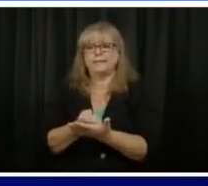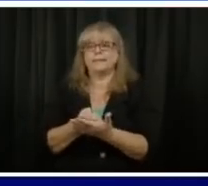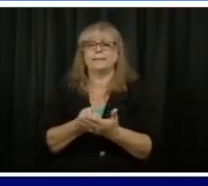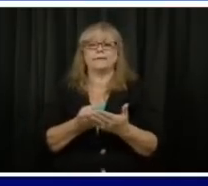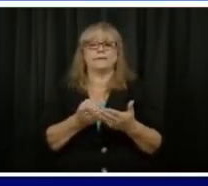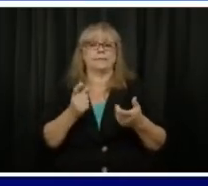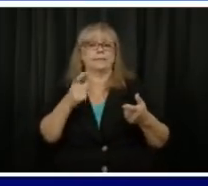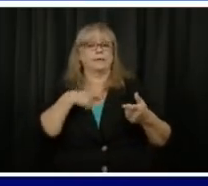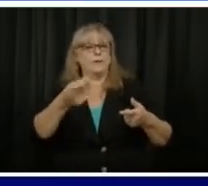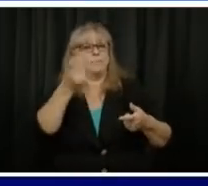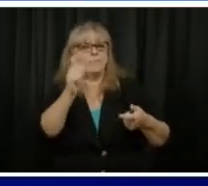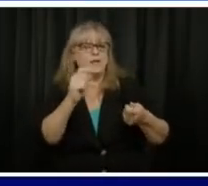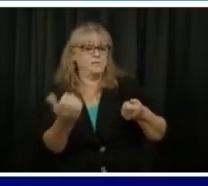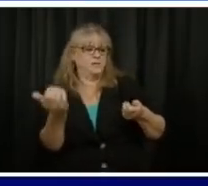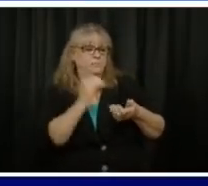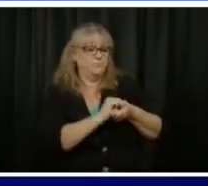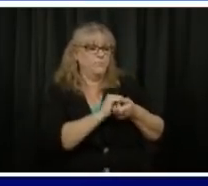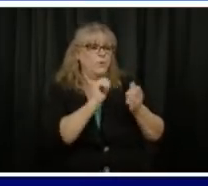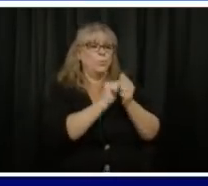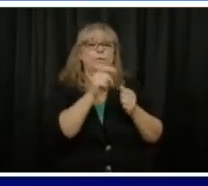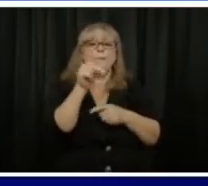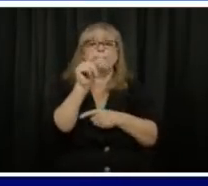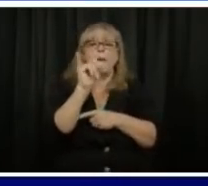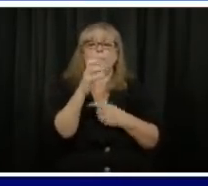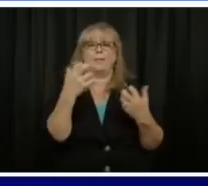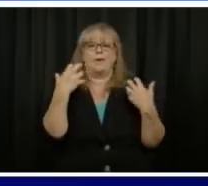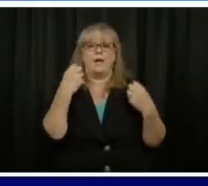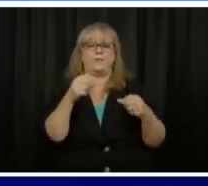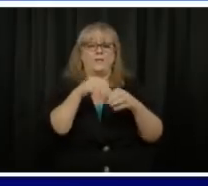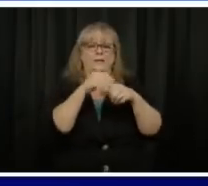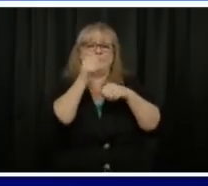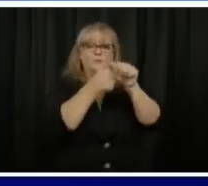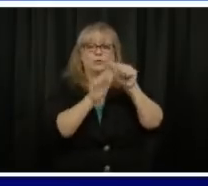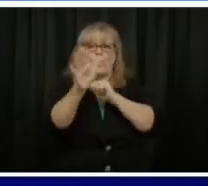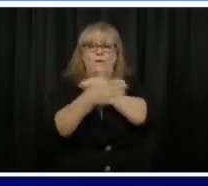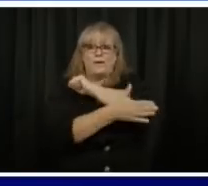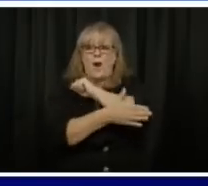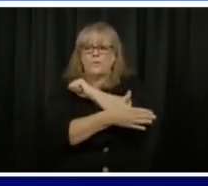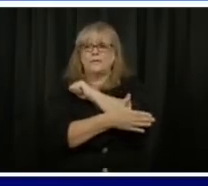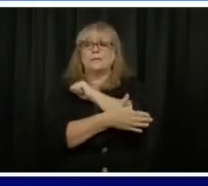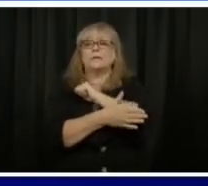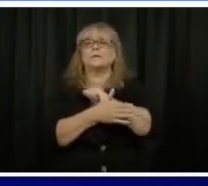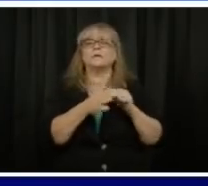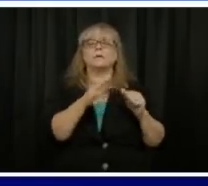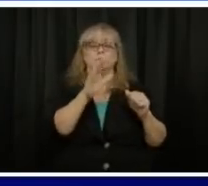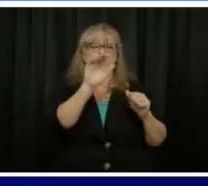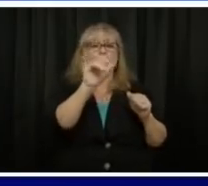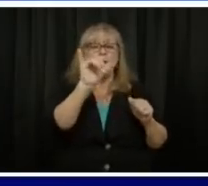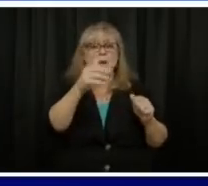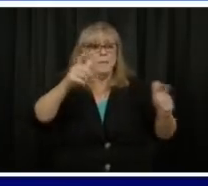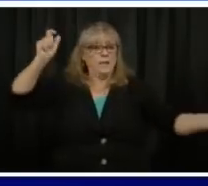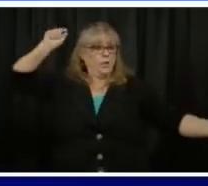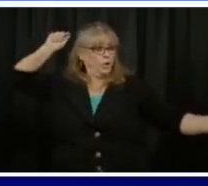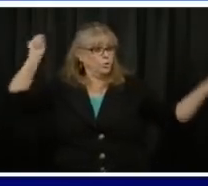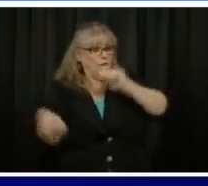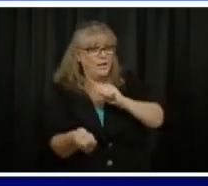county level, as Jill talked about. Smaller corrections like these, coupled